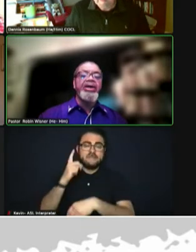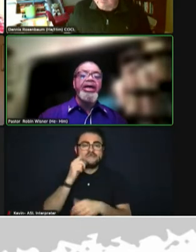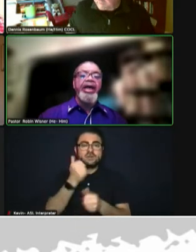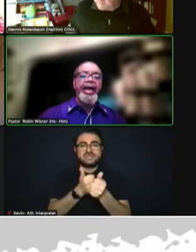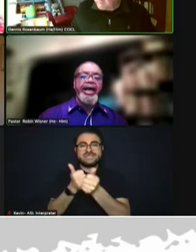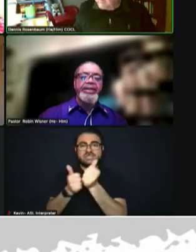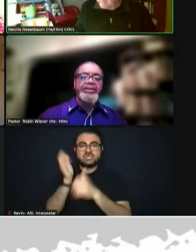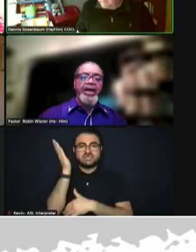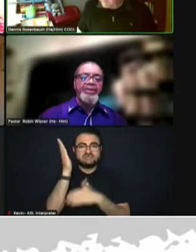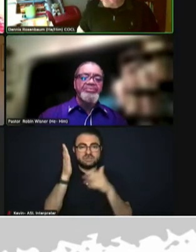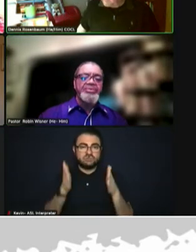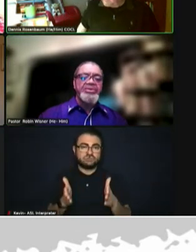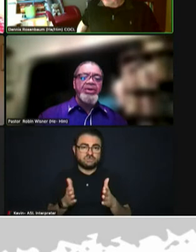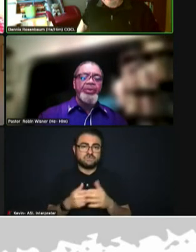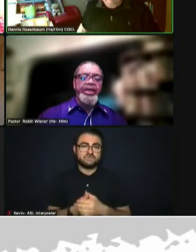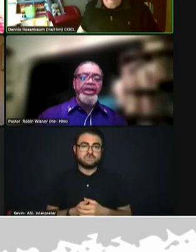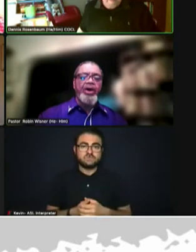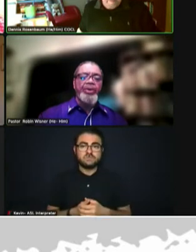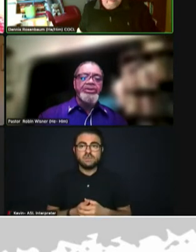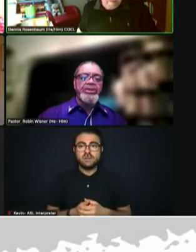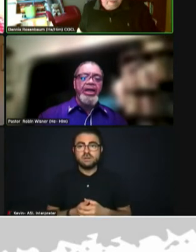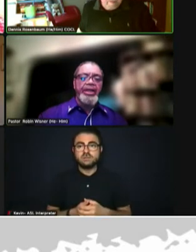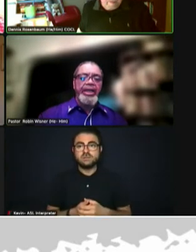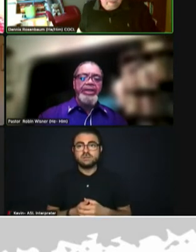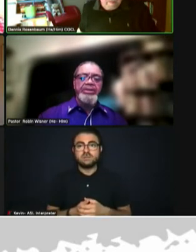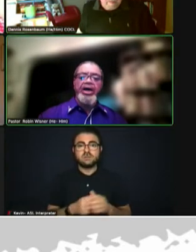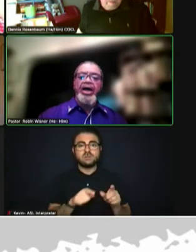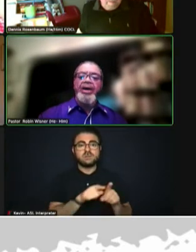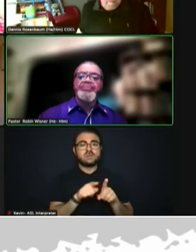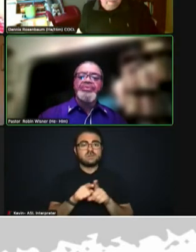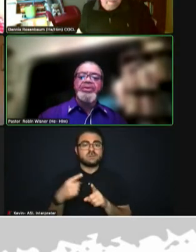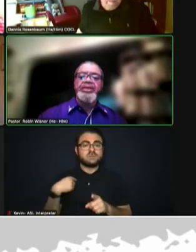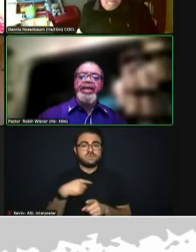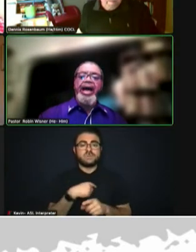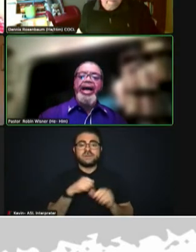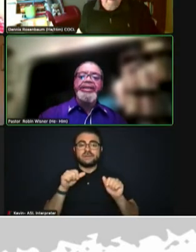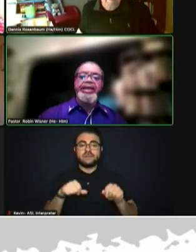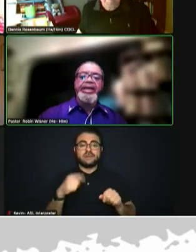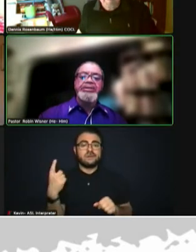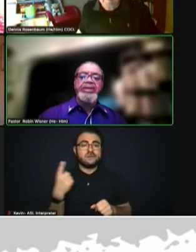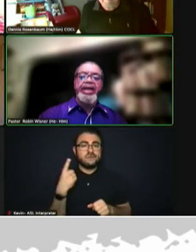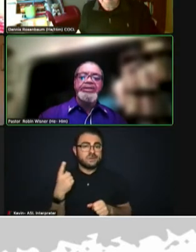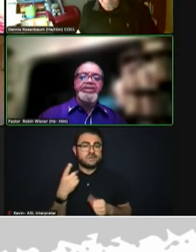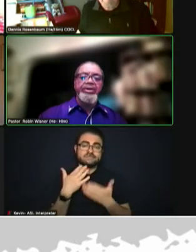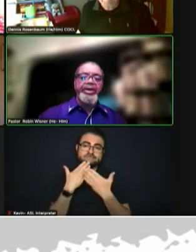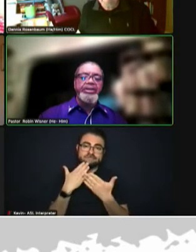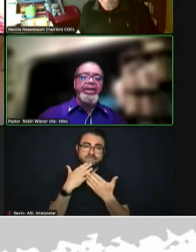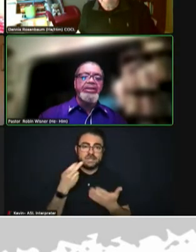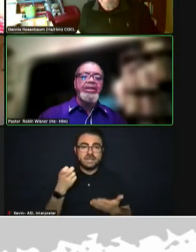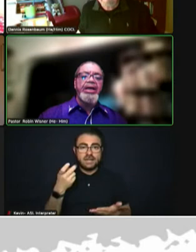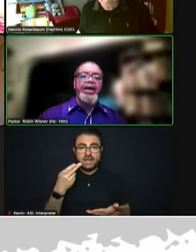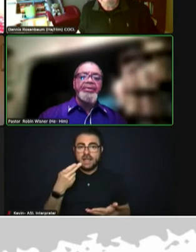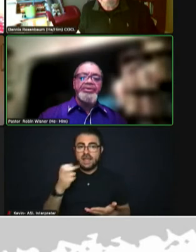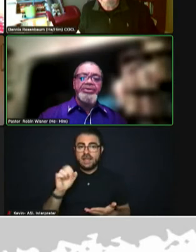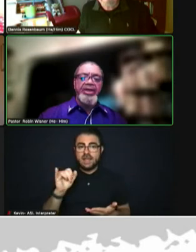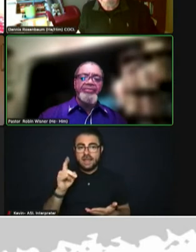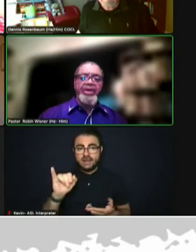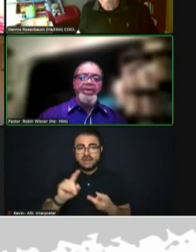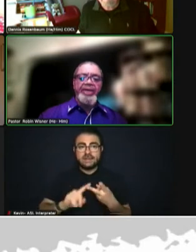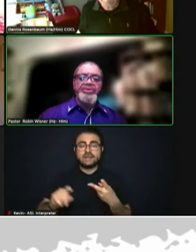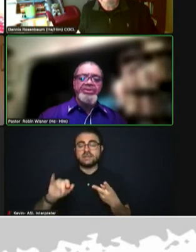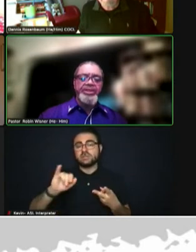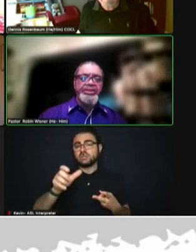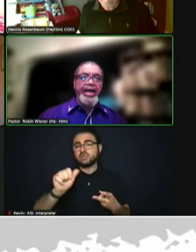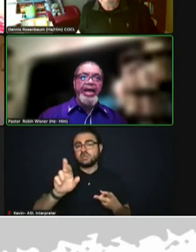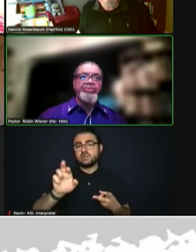speaker. And we can always, again, thank Heidi and Jared and others if they